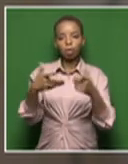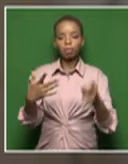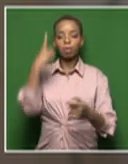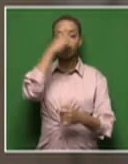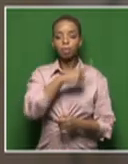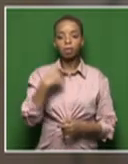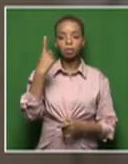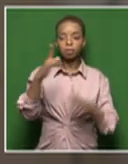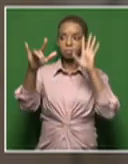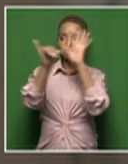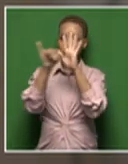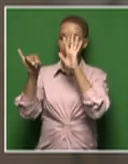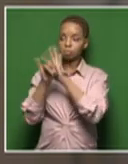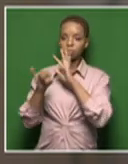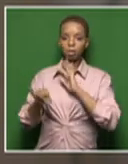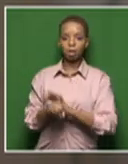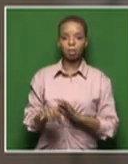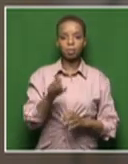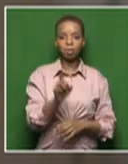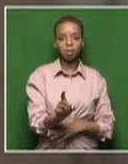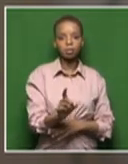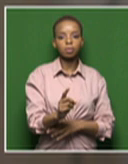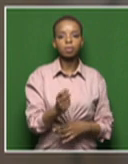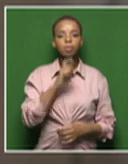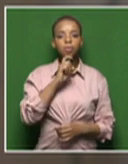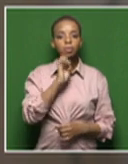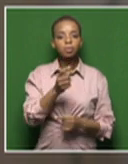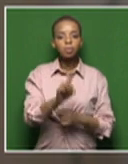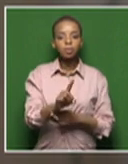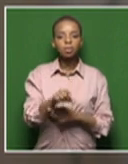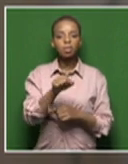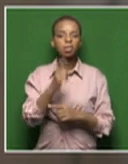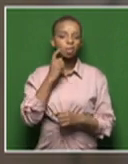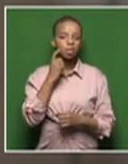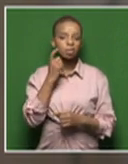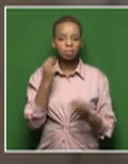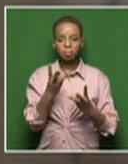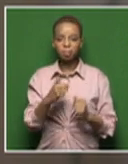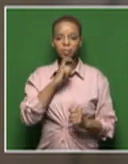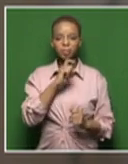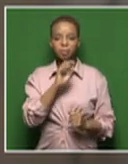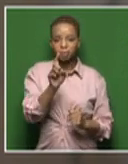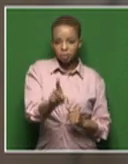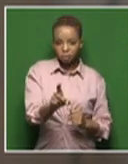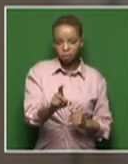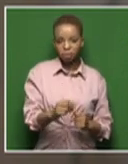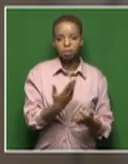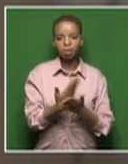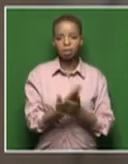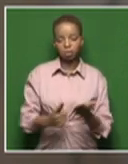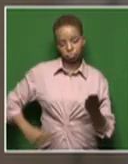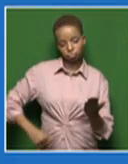in the workplaces. Now, this system uses custom software, eco-friendly, and can be converted to be powered by battery or